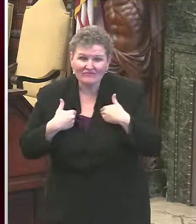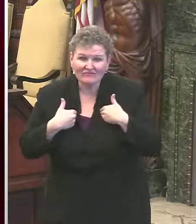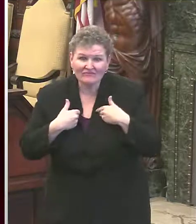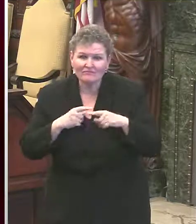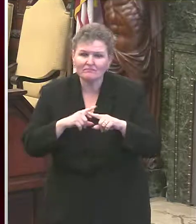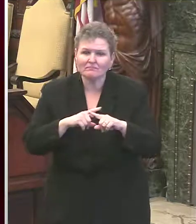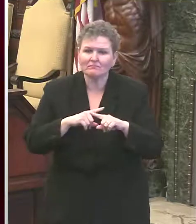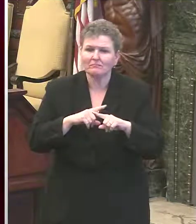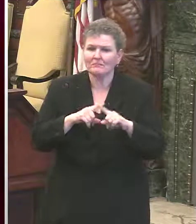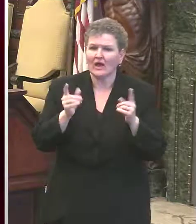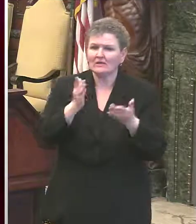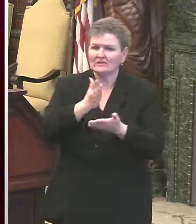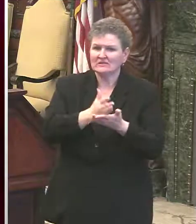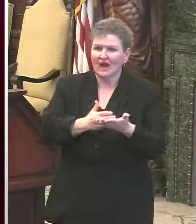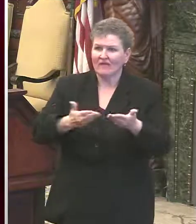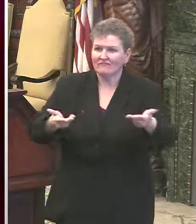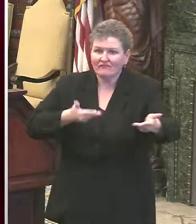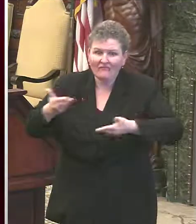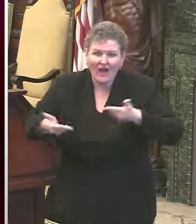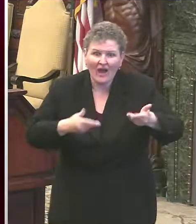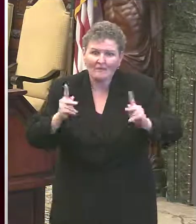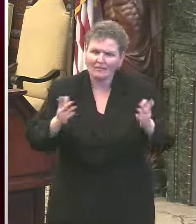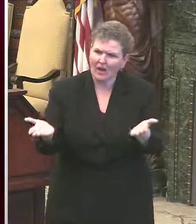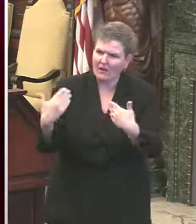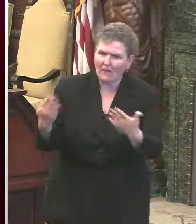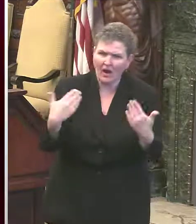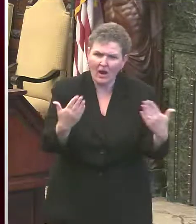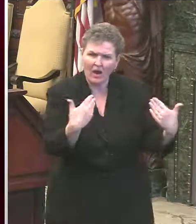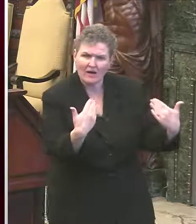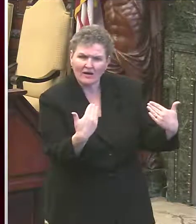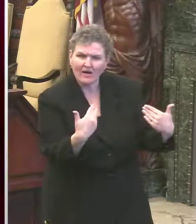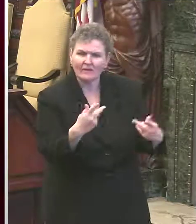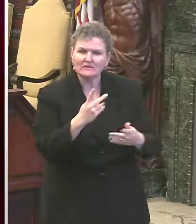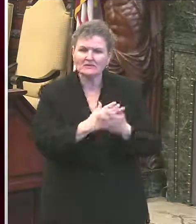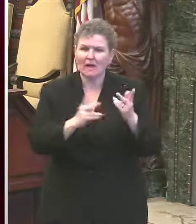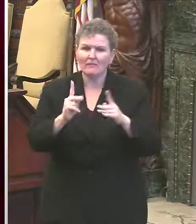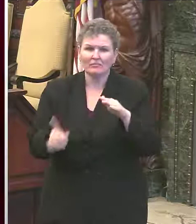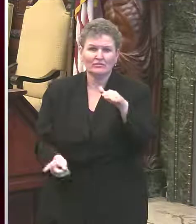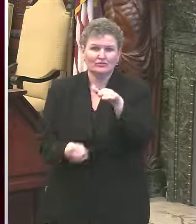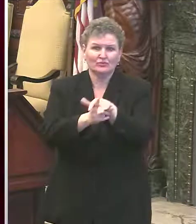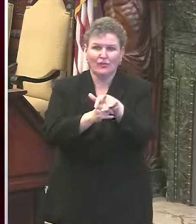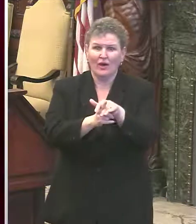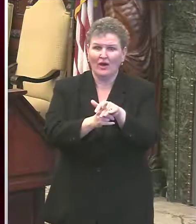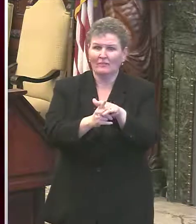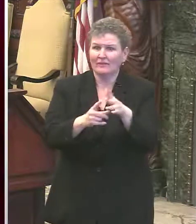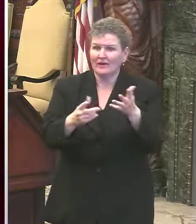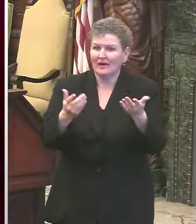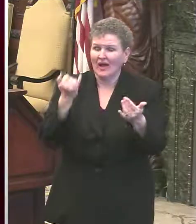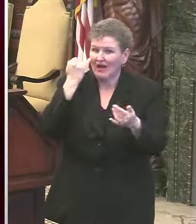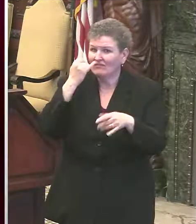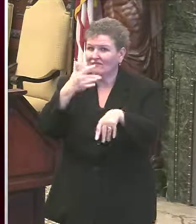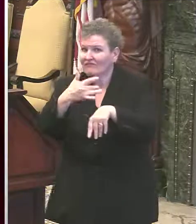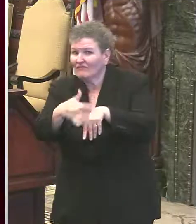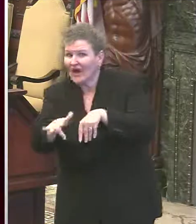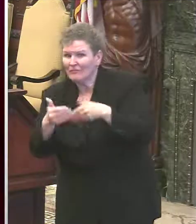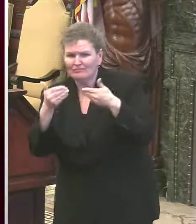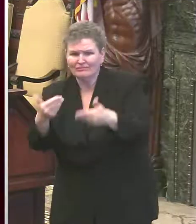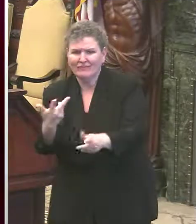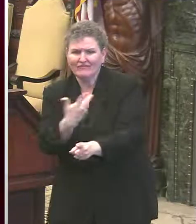the clinics, we're inviting people from our database to go there, but if there's still open appointments, to the extent that they're available, we're allowing people to walk